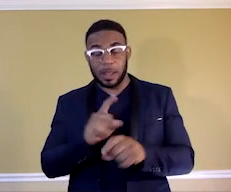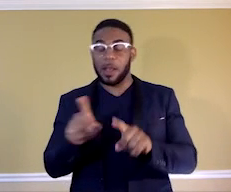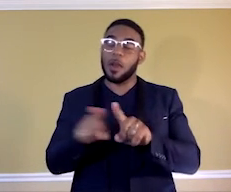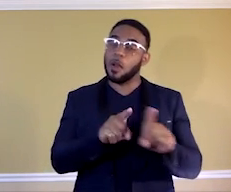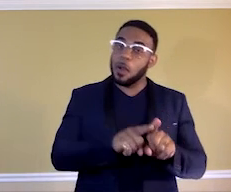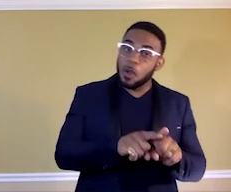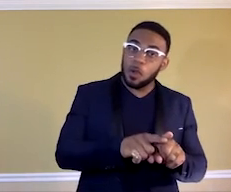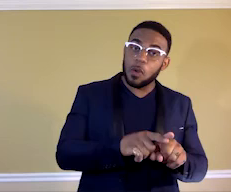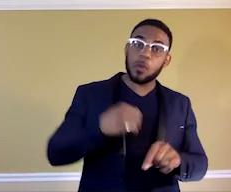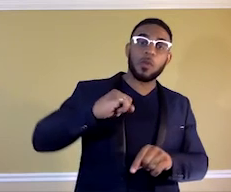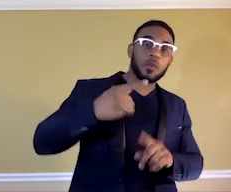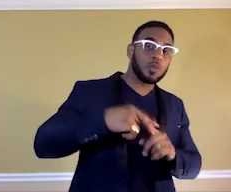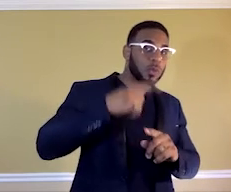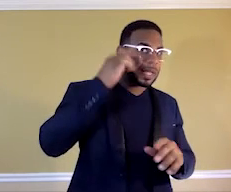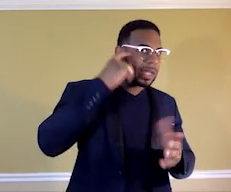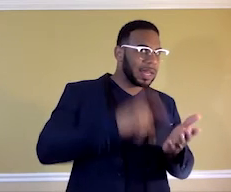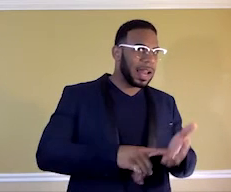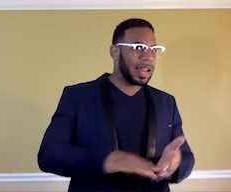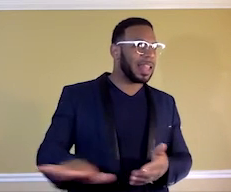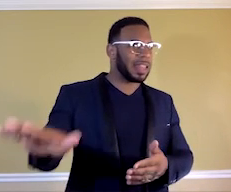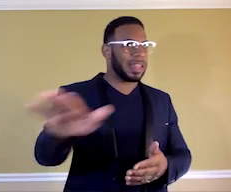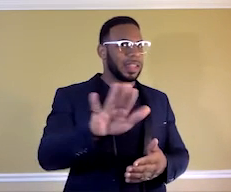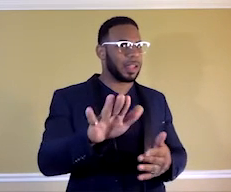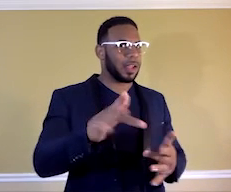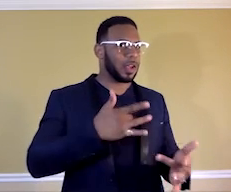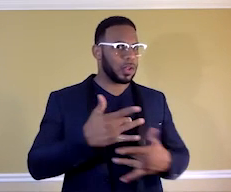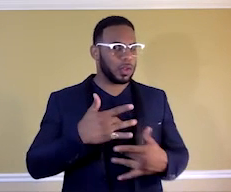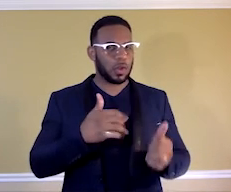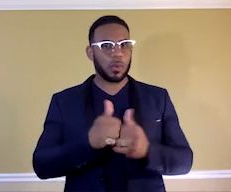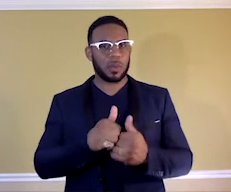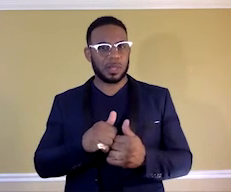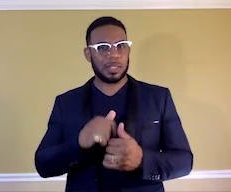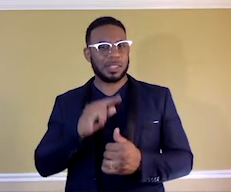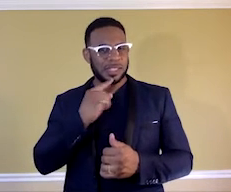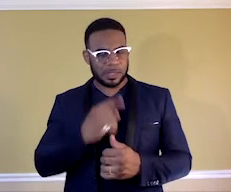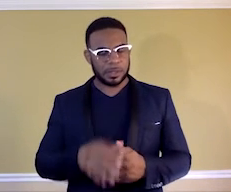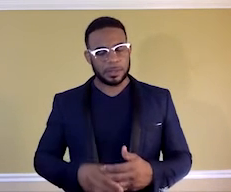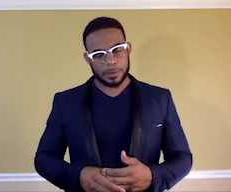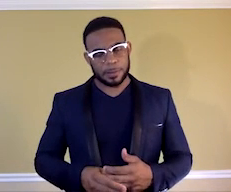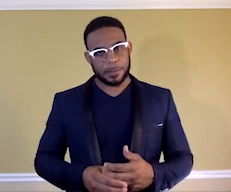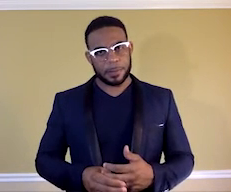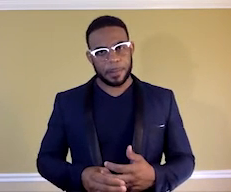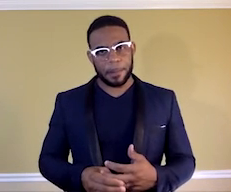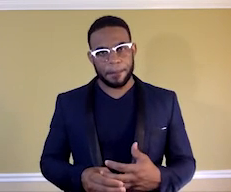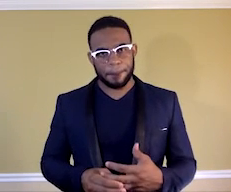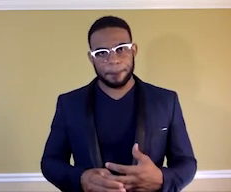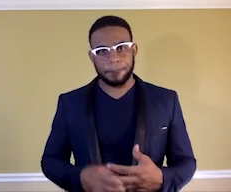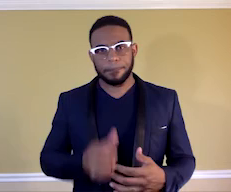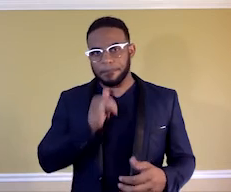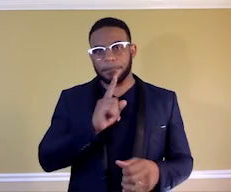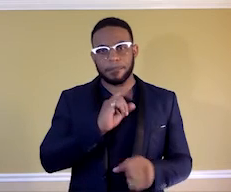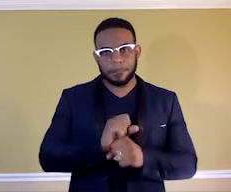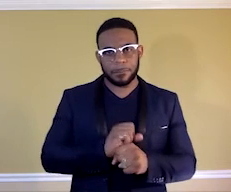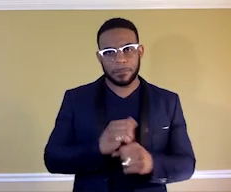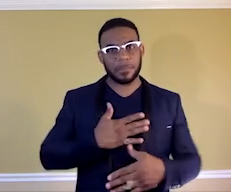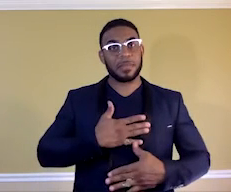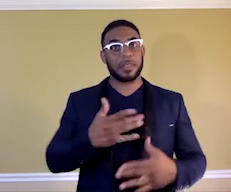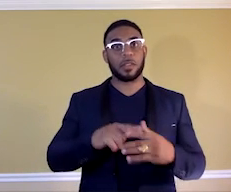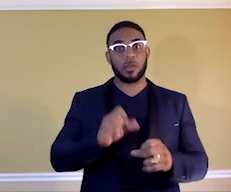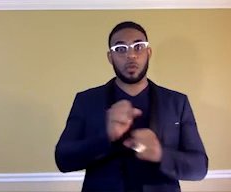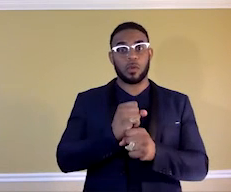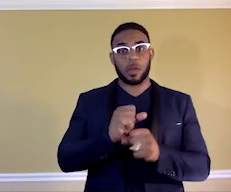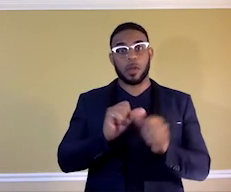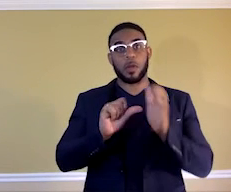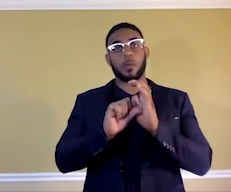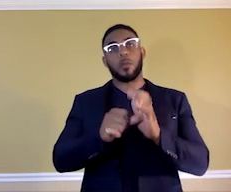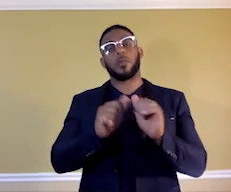also refusing to acknowledge their concerns with seriousness and not really admitting to creating